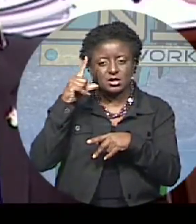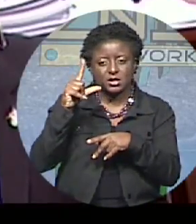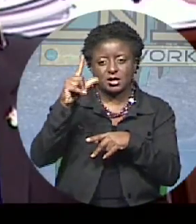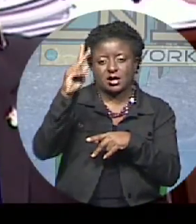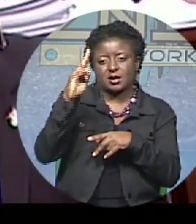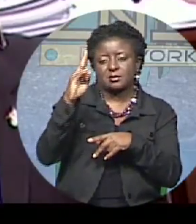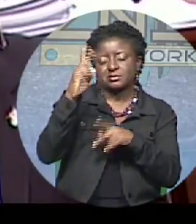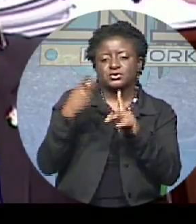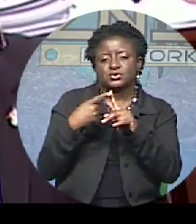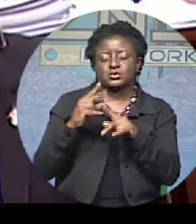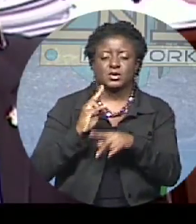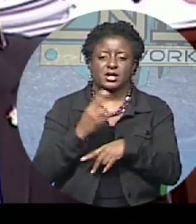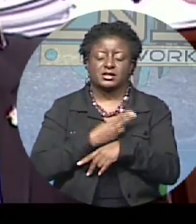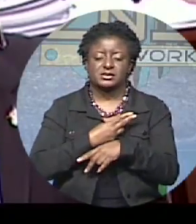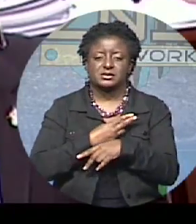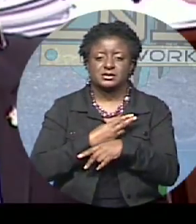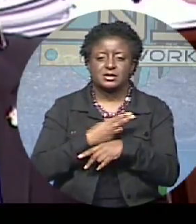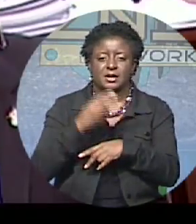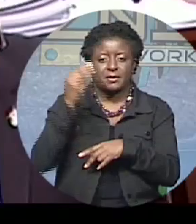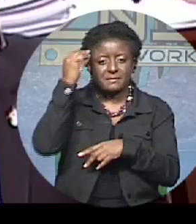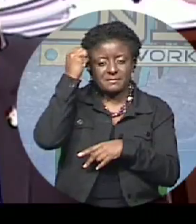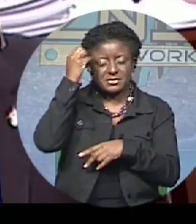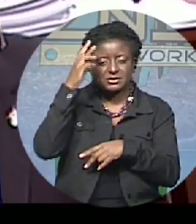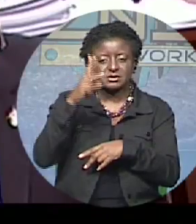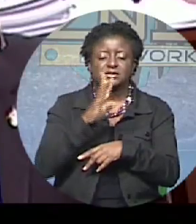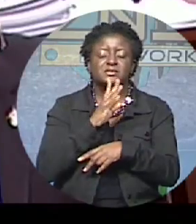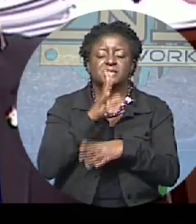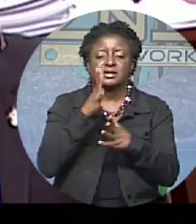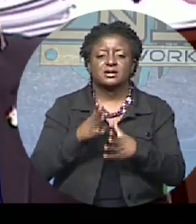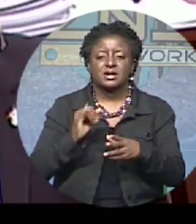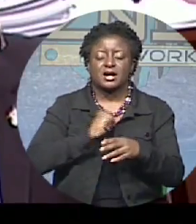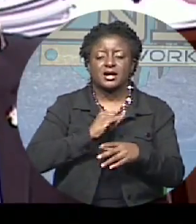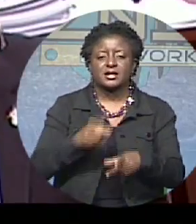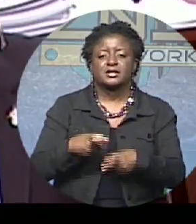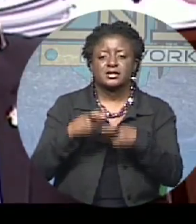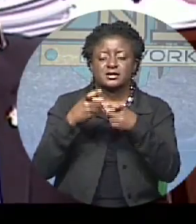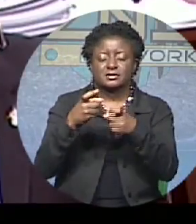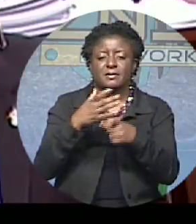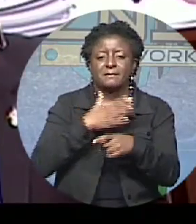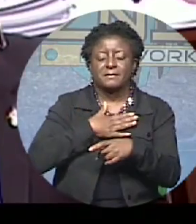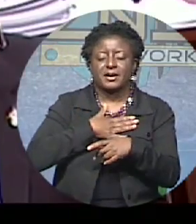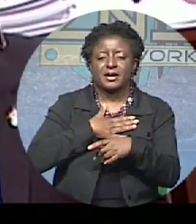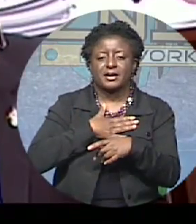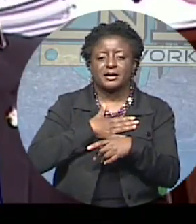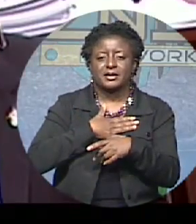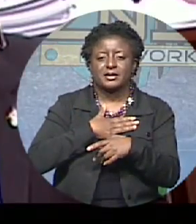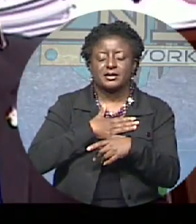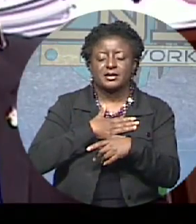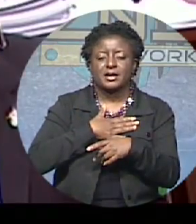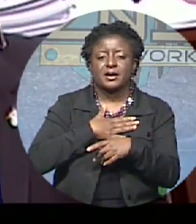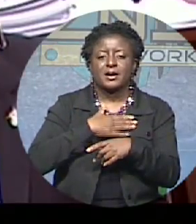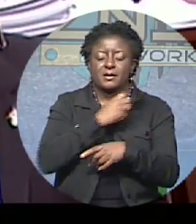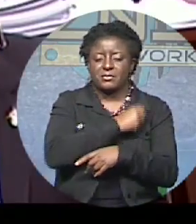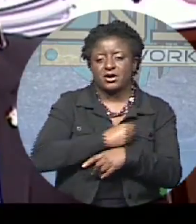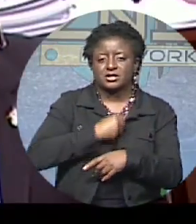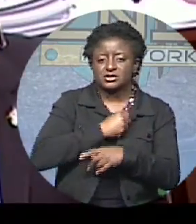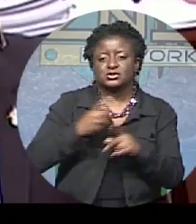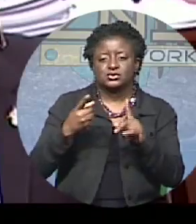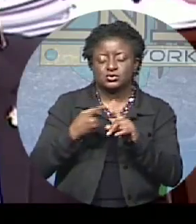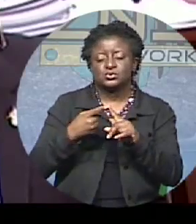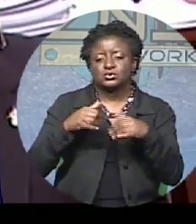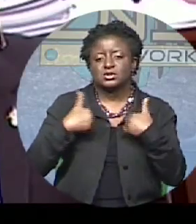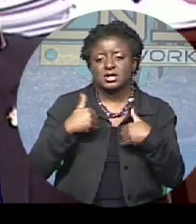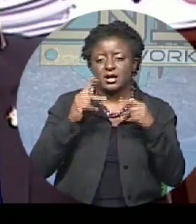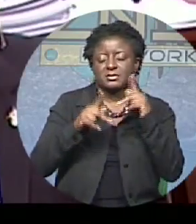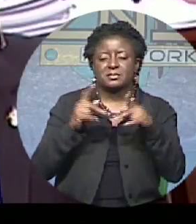place. And so, Mr. Speaker, I offer my sincere apologies to the young people of the Bahamas, the women of the